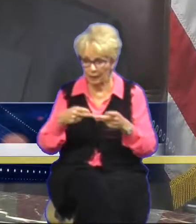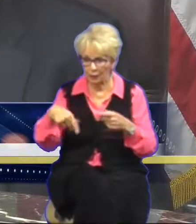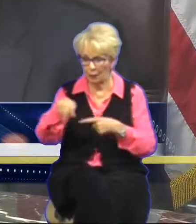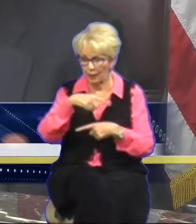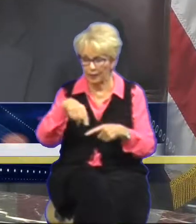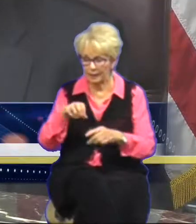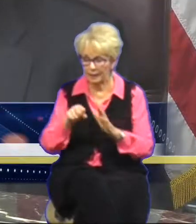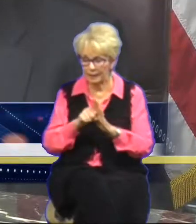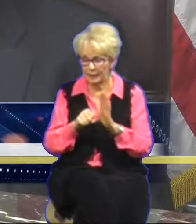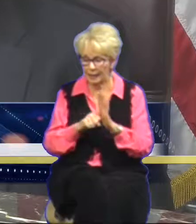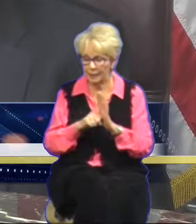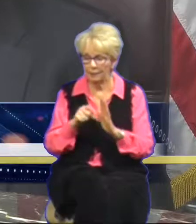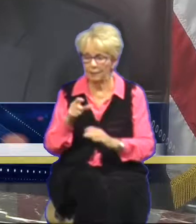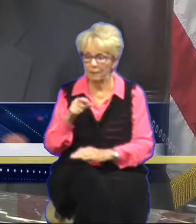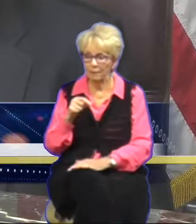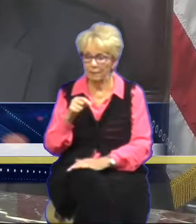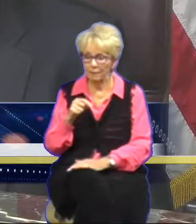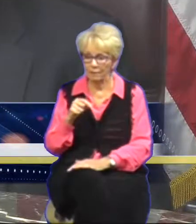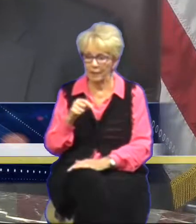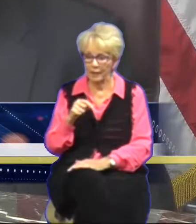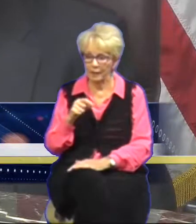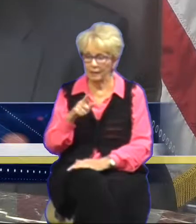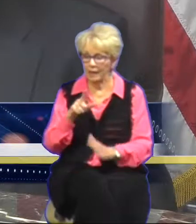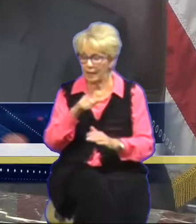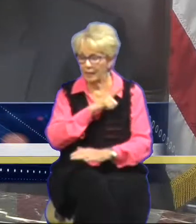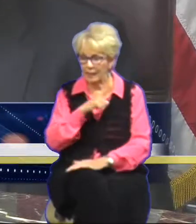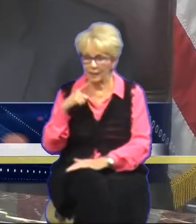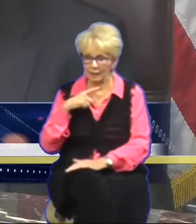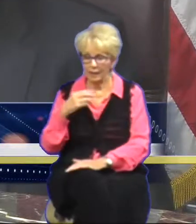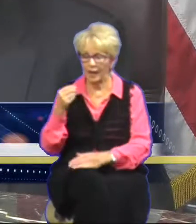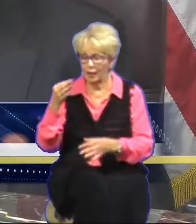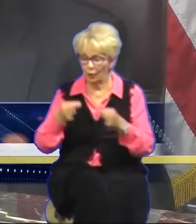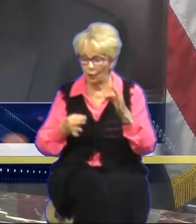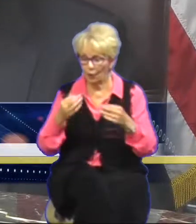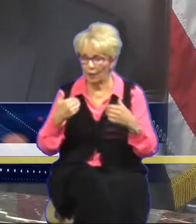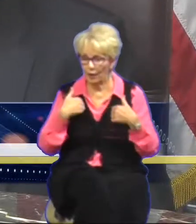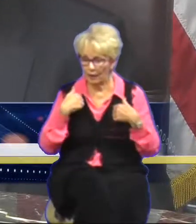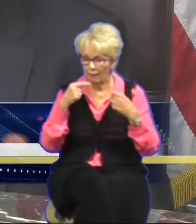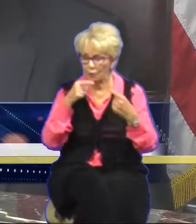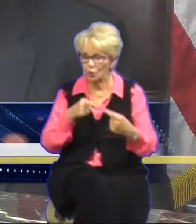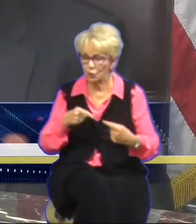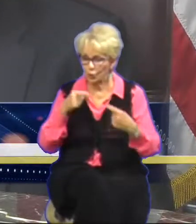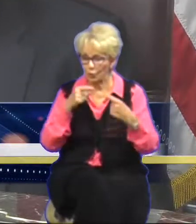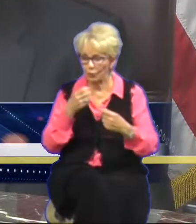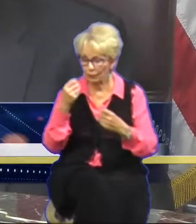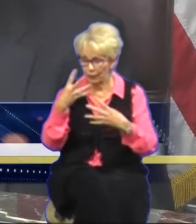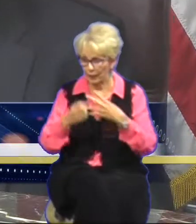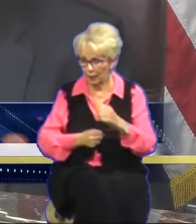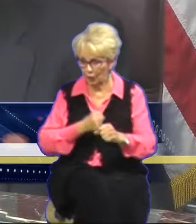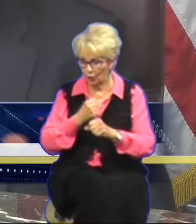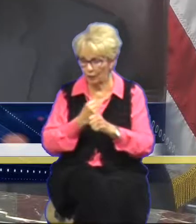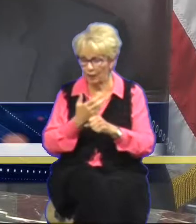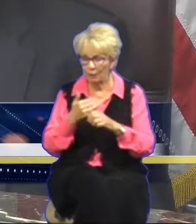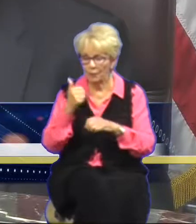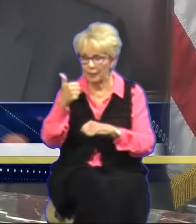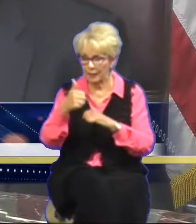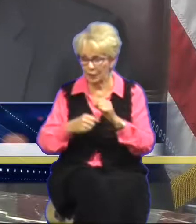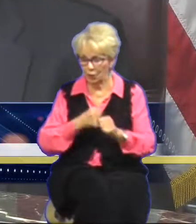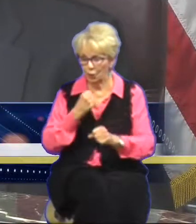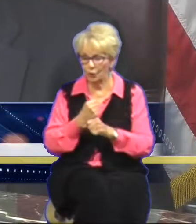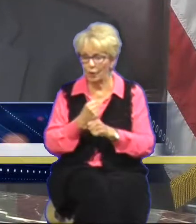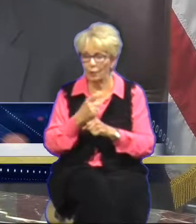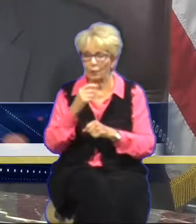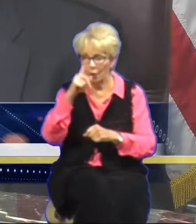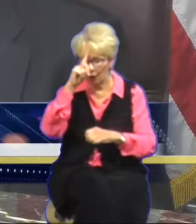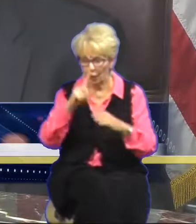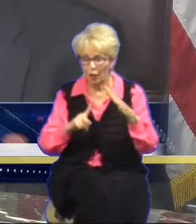state. Both the legislature and the courts have struggled for years now, nearly 10 years, to